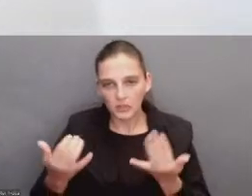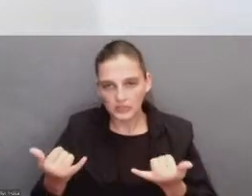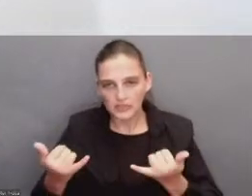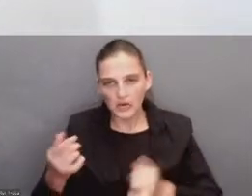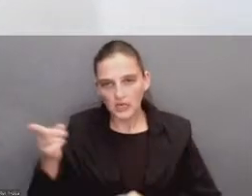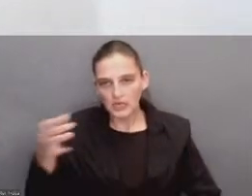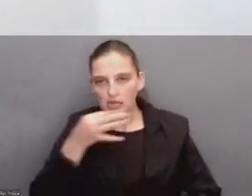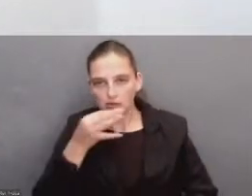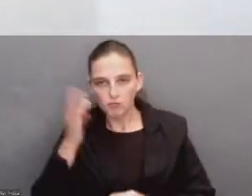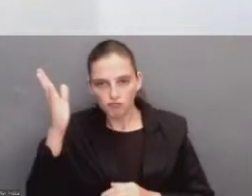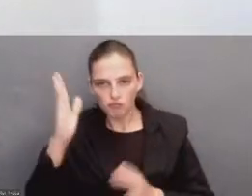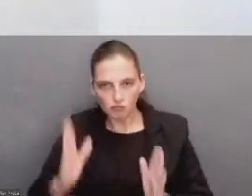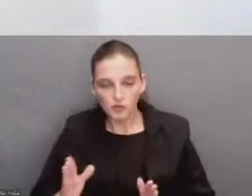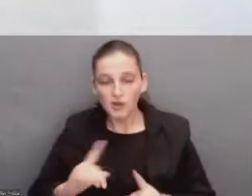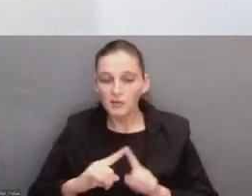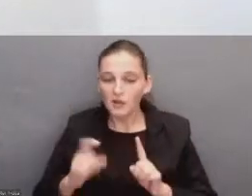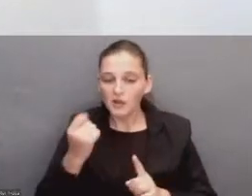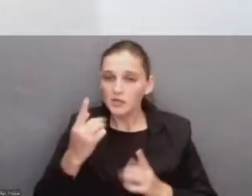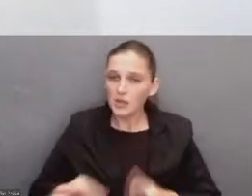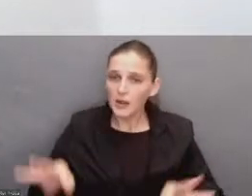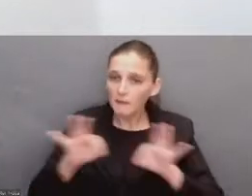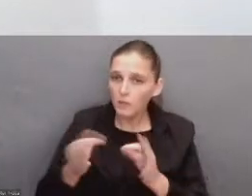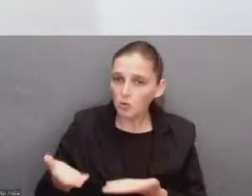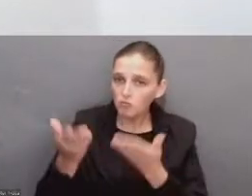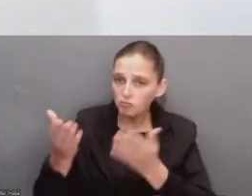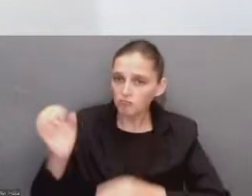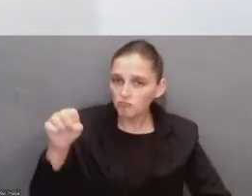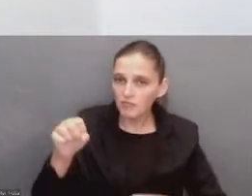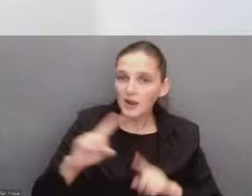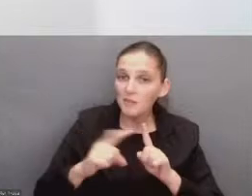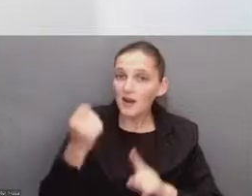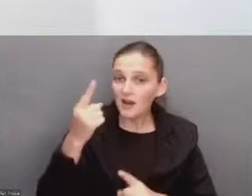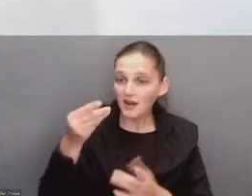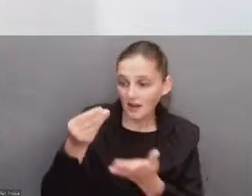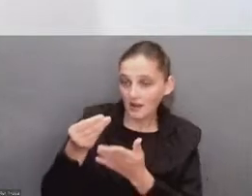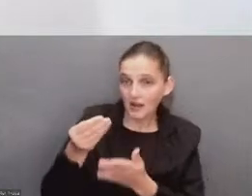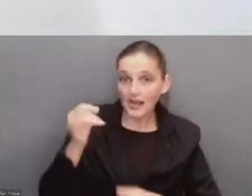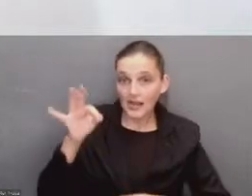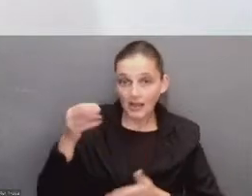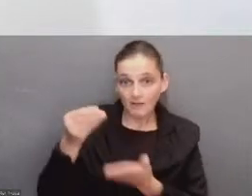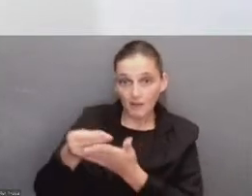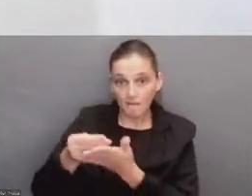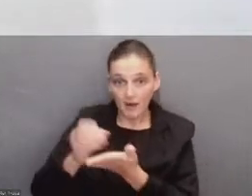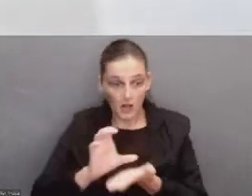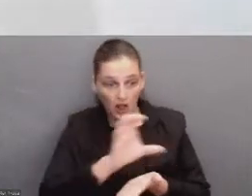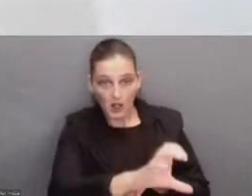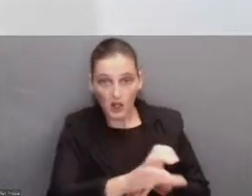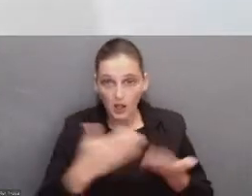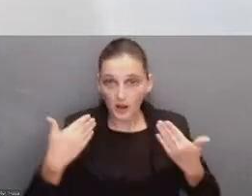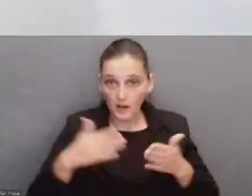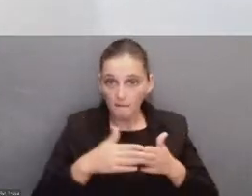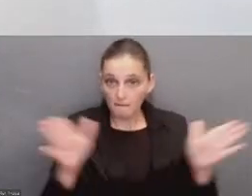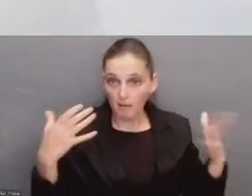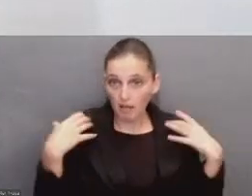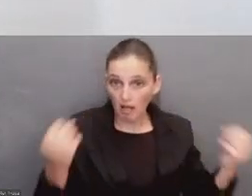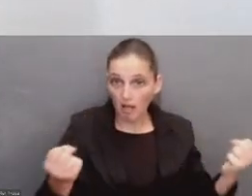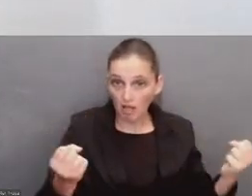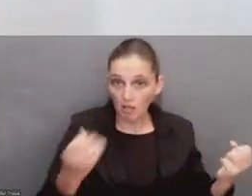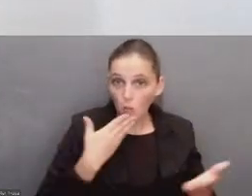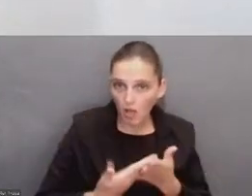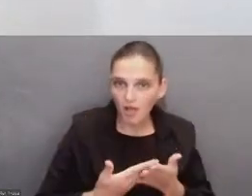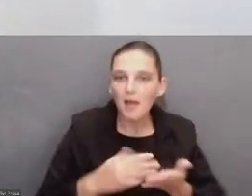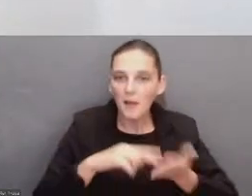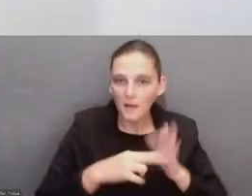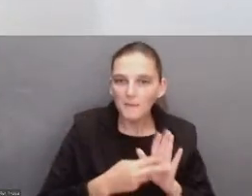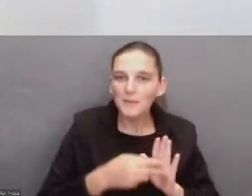I think that's a really important recommendation. But I just wanted to emphasize, if we funded public health well, we would also see improvements in some of that core